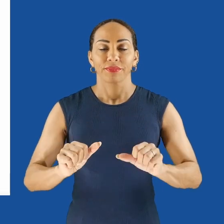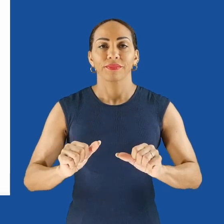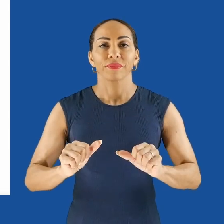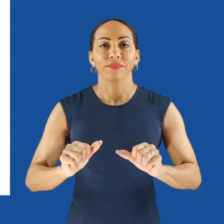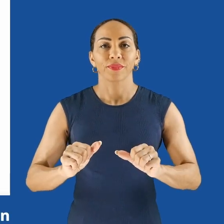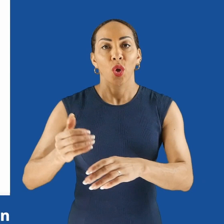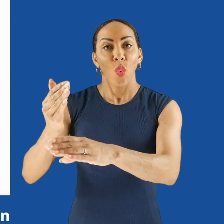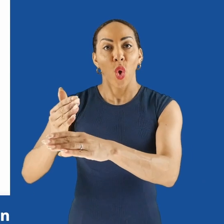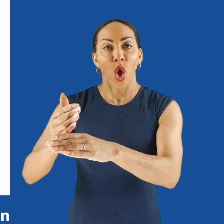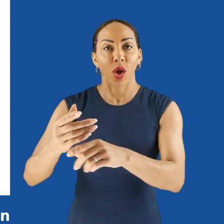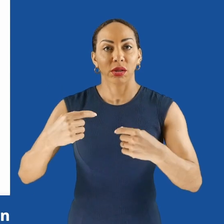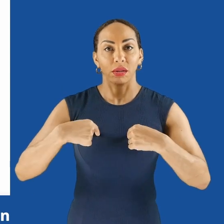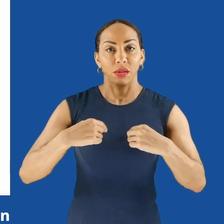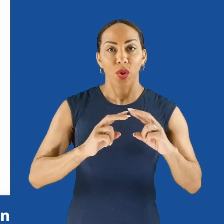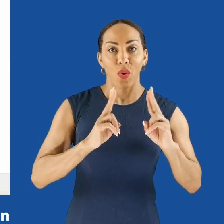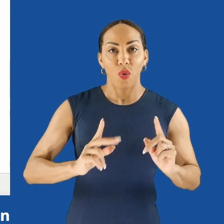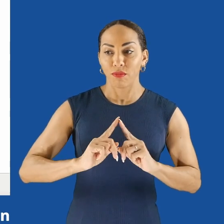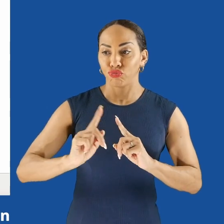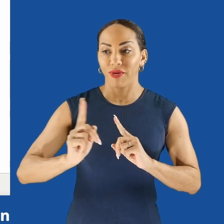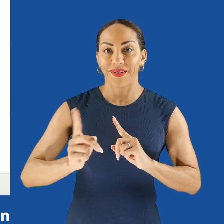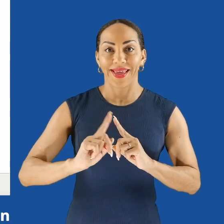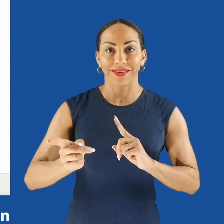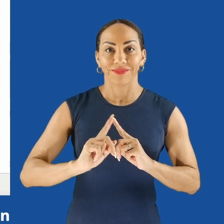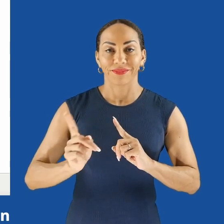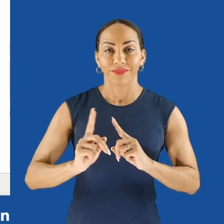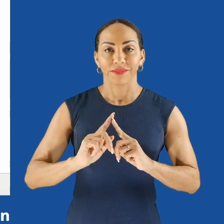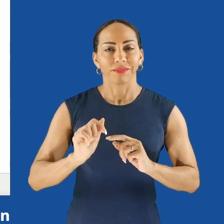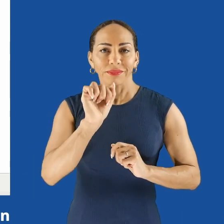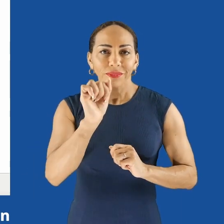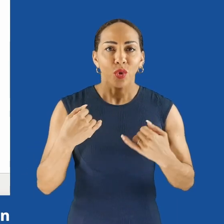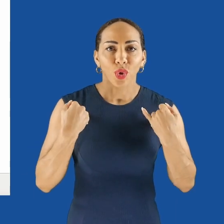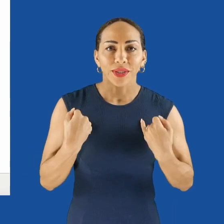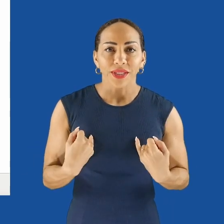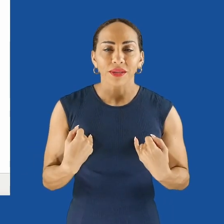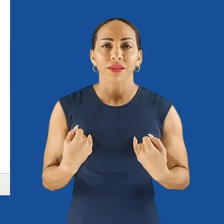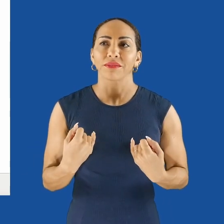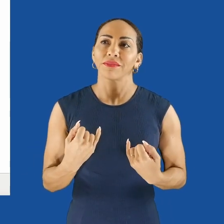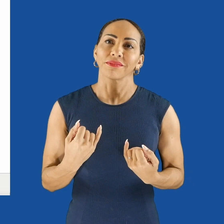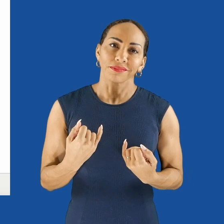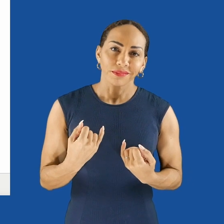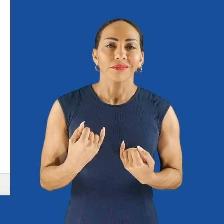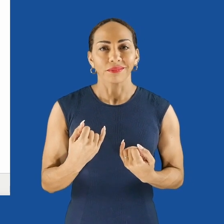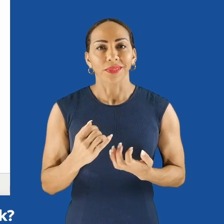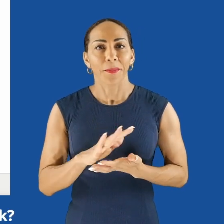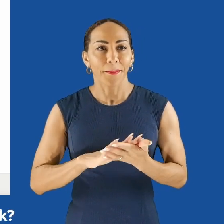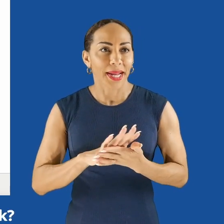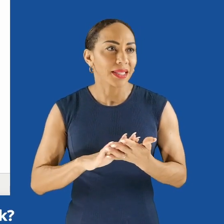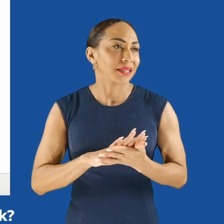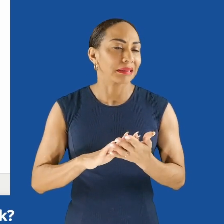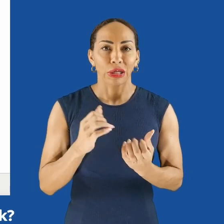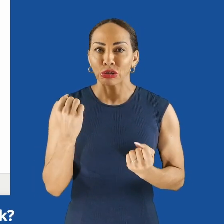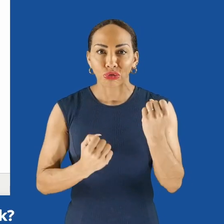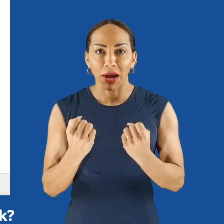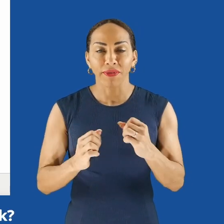Next, travelling to and from work. Does your condition mean that it is difficult for you to drive and get